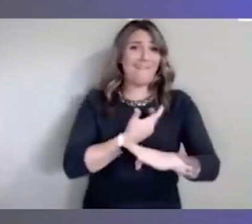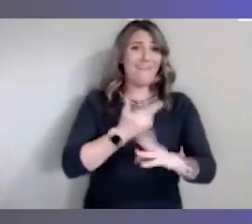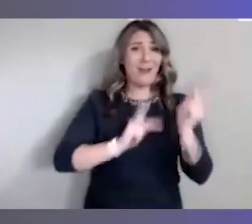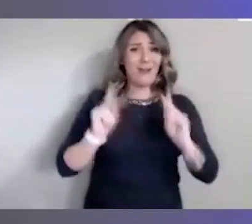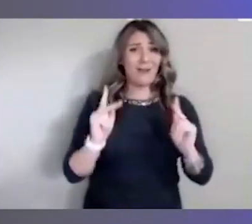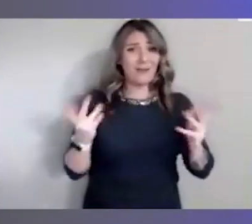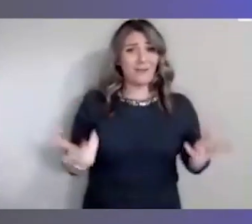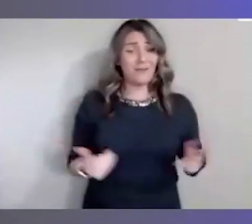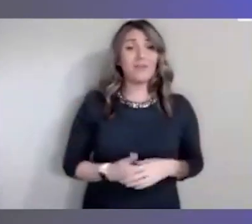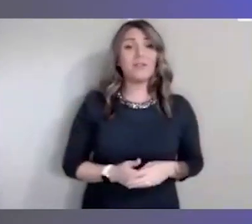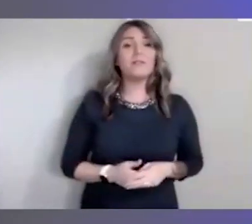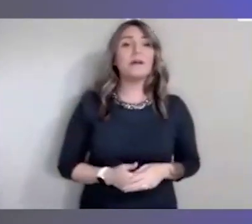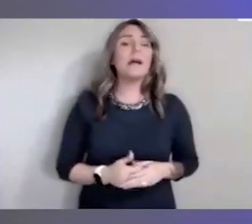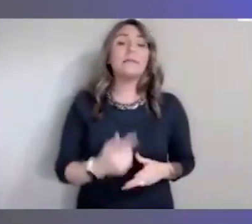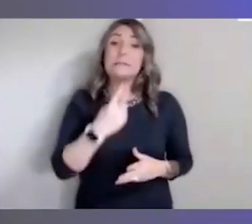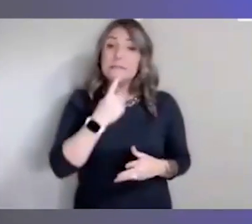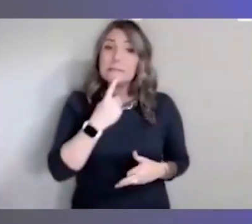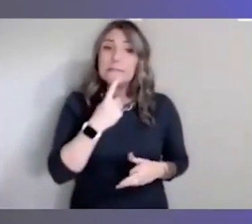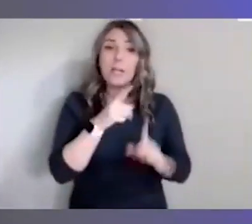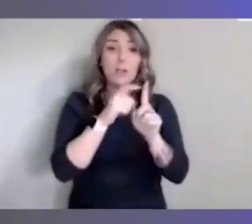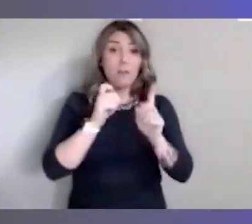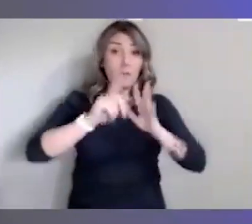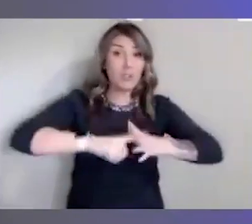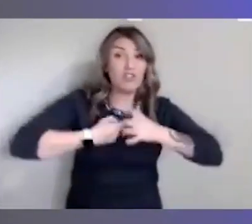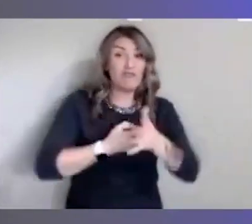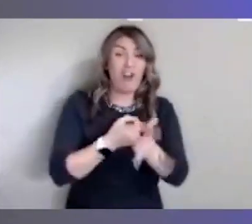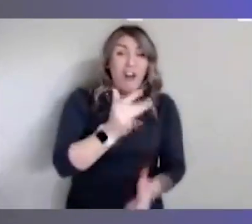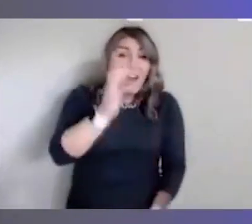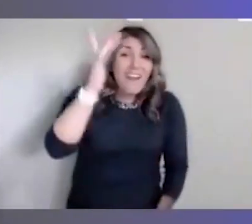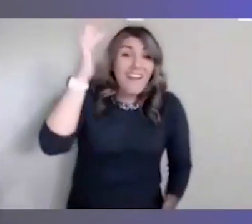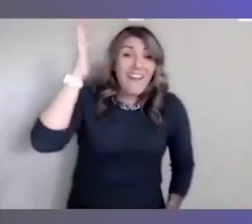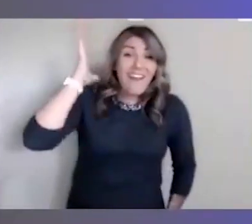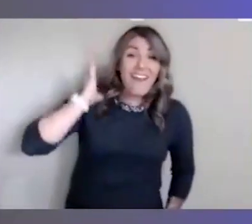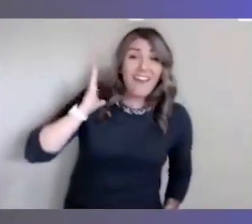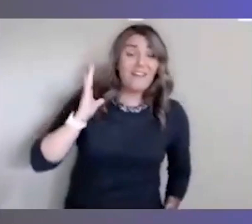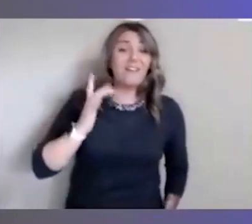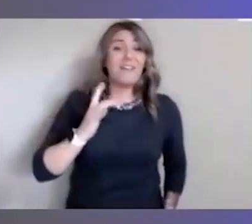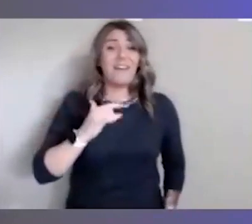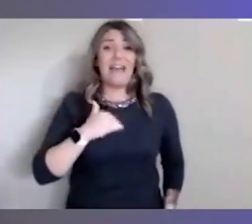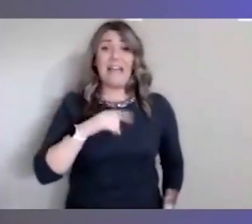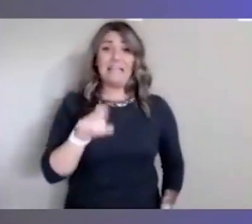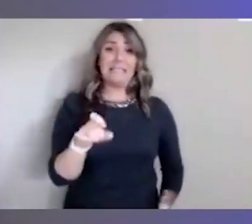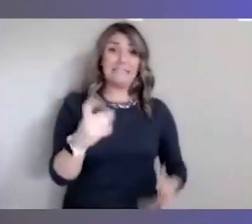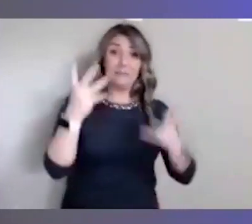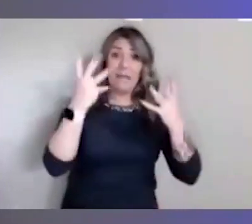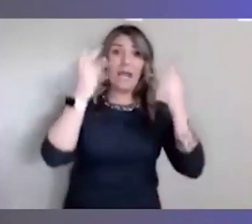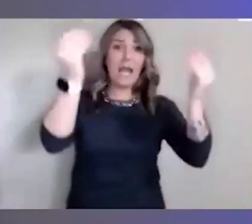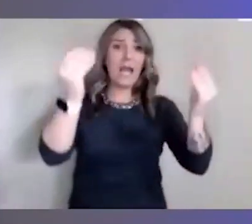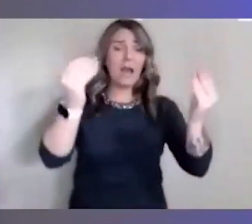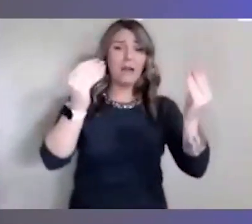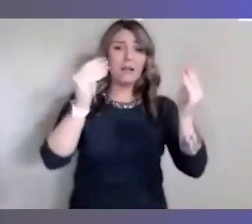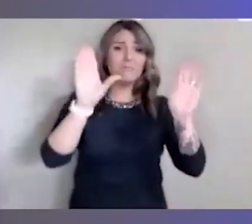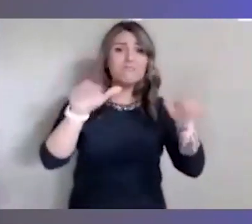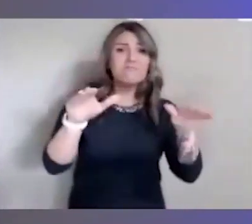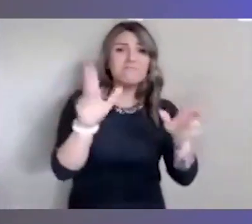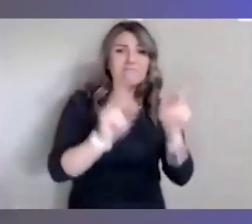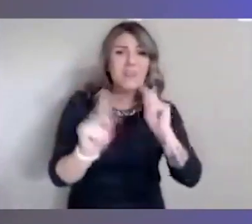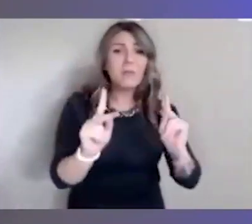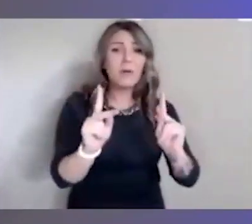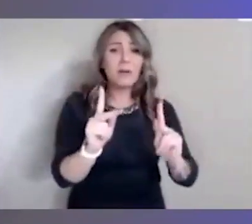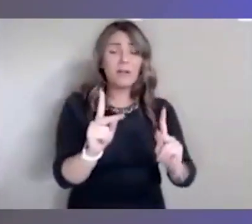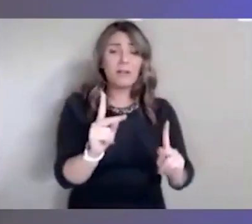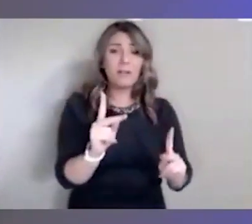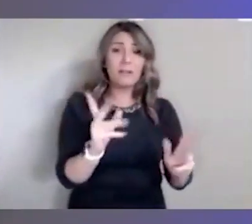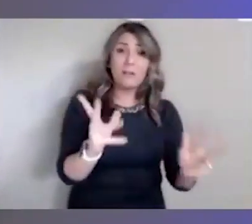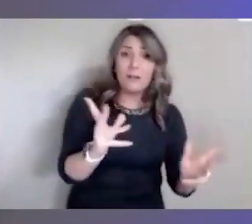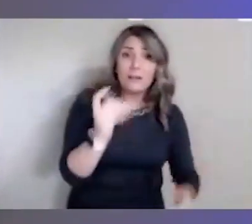will say, from the very beginning, I have to get out there and say to people, look, if we don't take these actions,